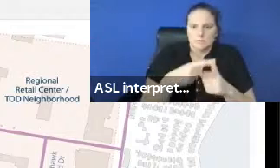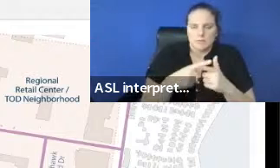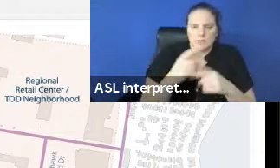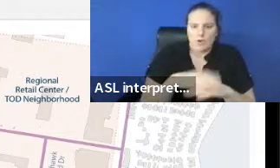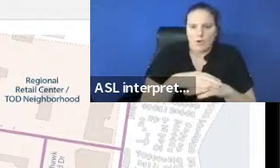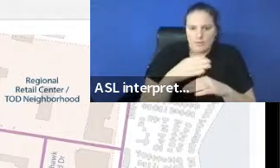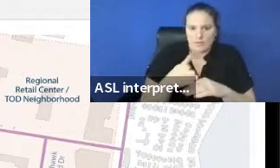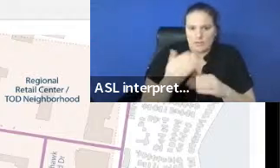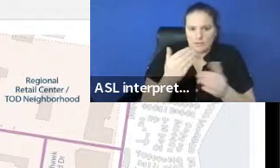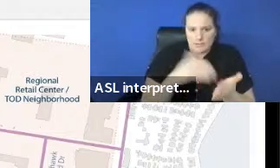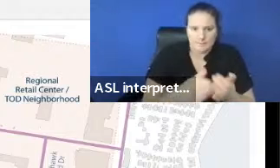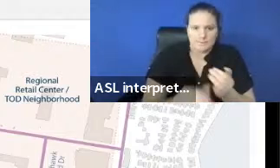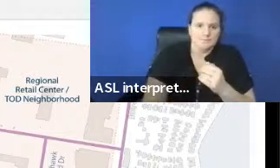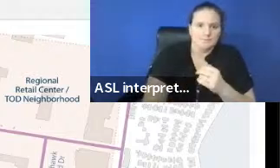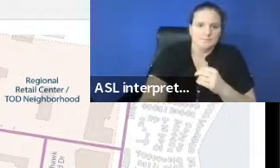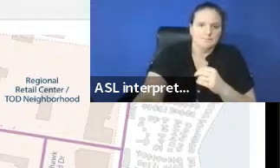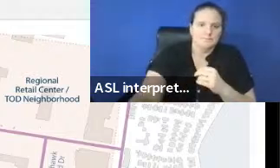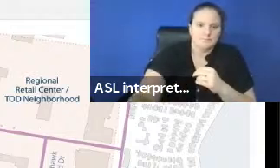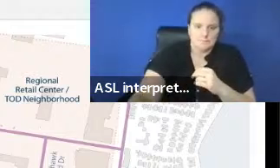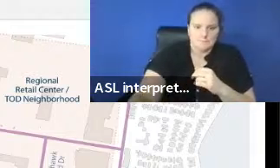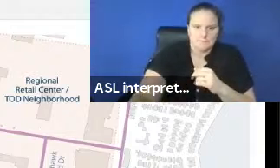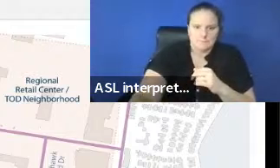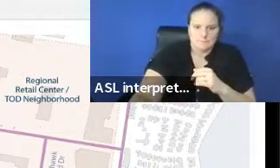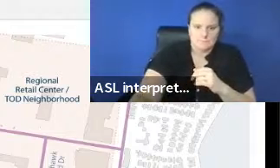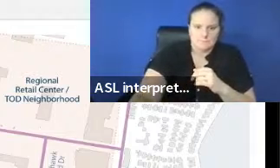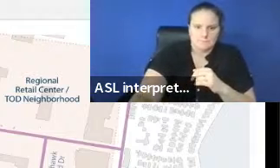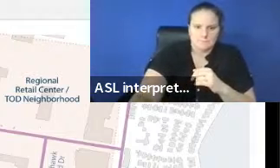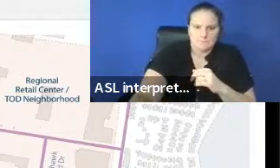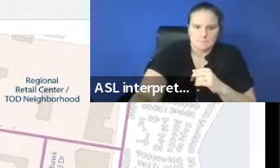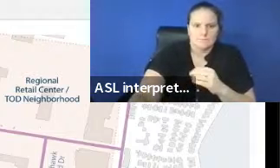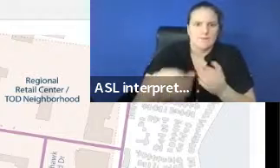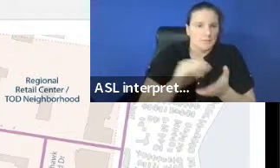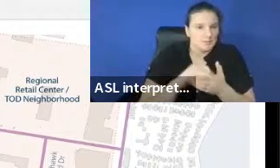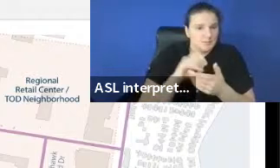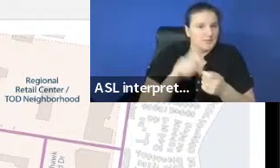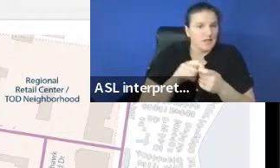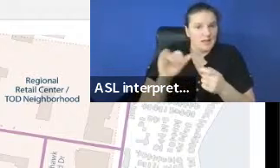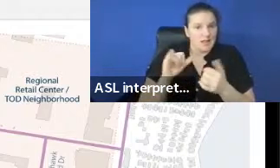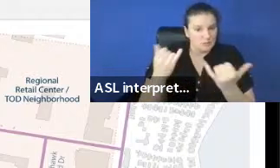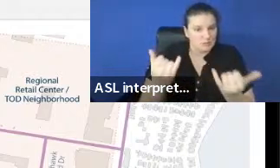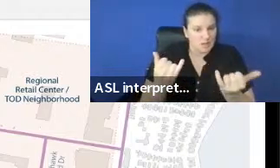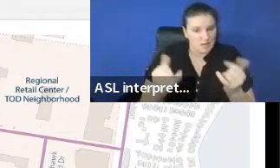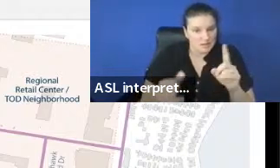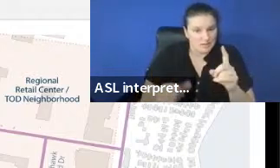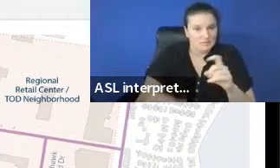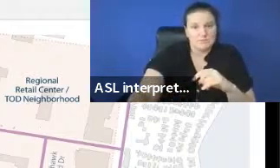there. So are those going to be exactly like they are today?